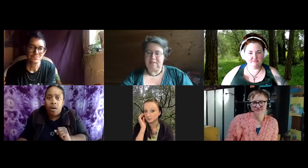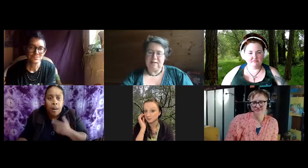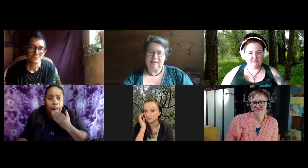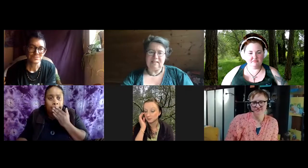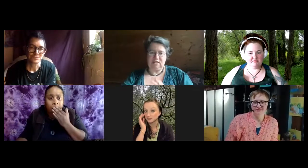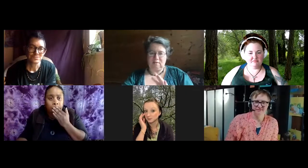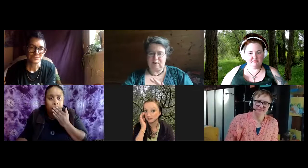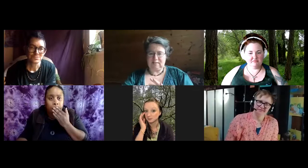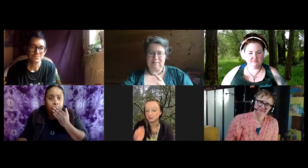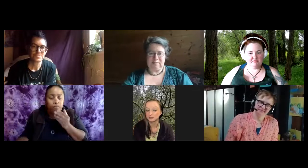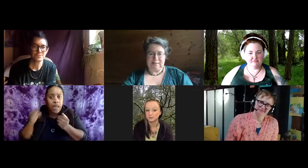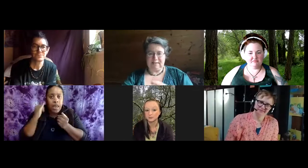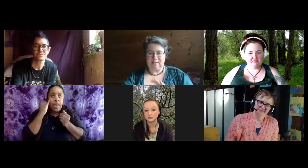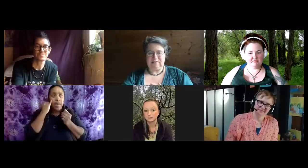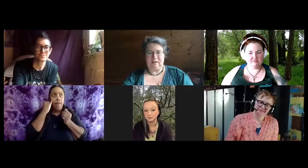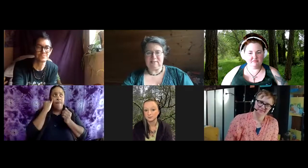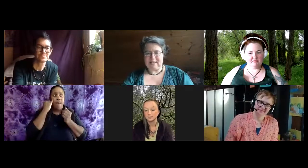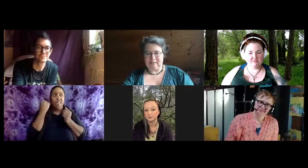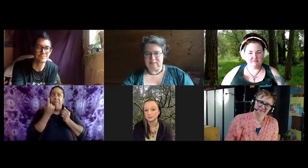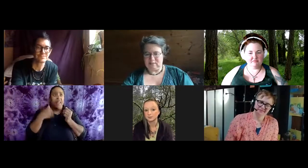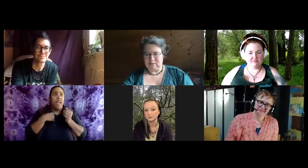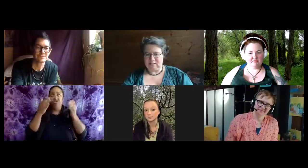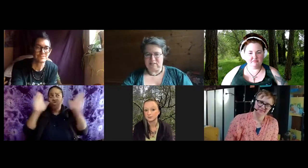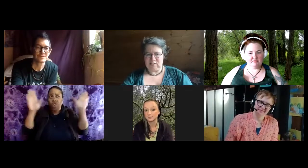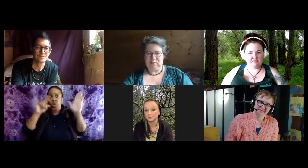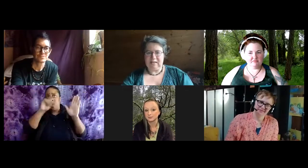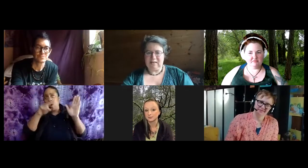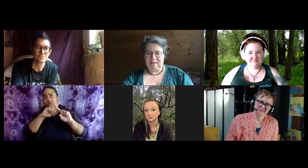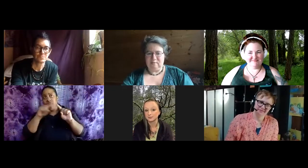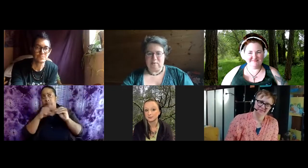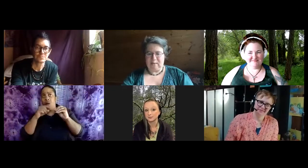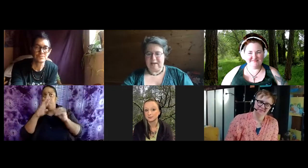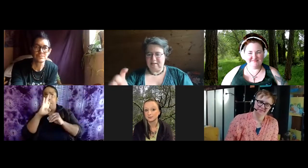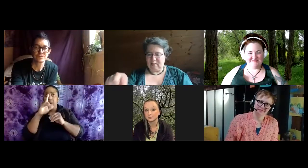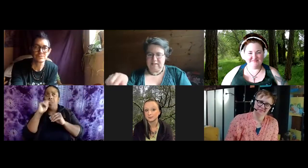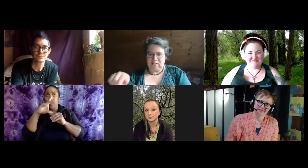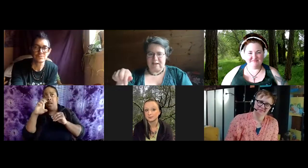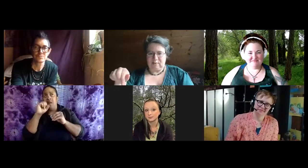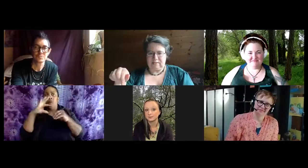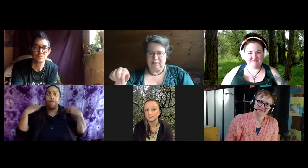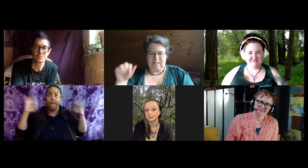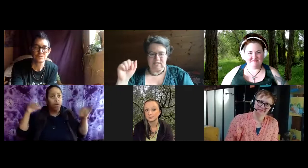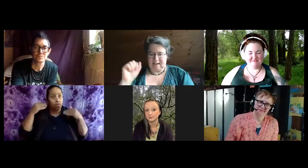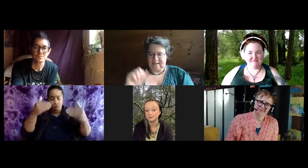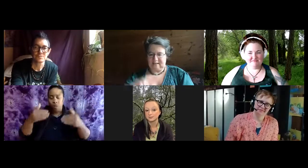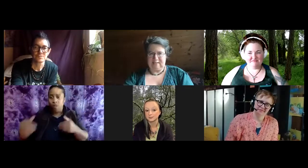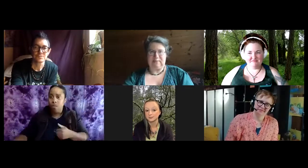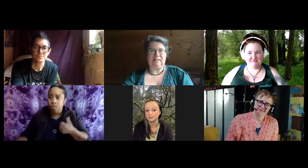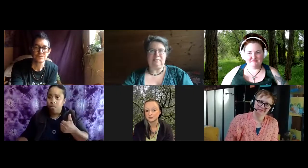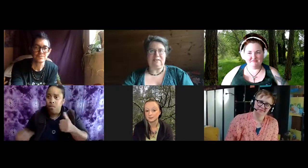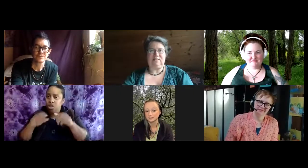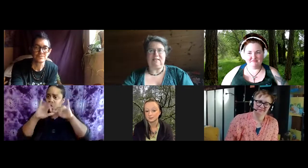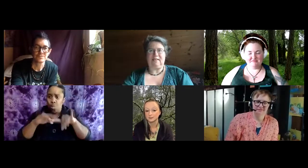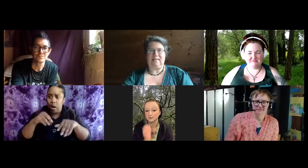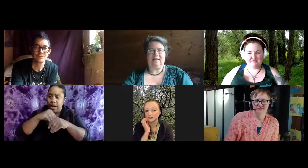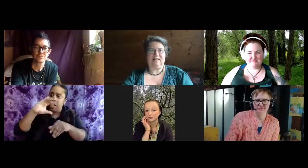And if anyone has any general questions about Beltane or fairies, we can answer those questions too. While we're waiting, go ahead and just write your question in the chat and we can